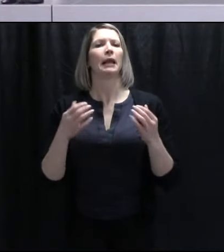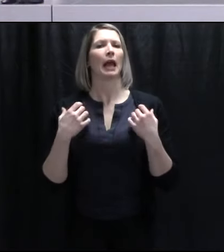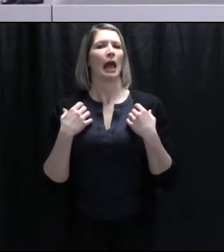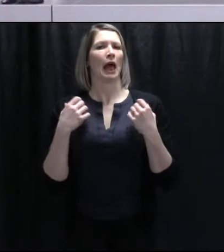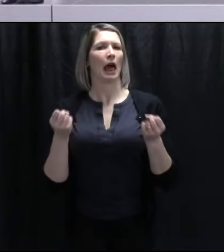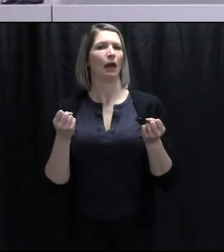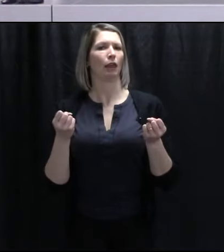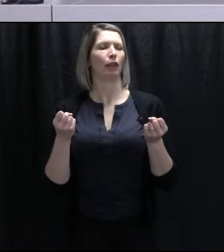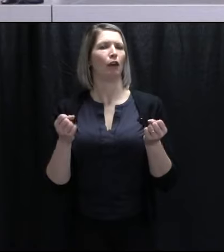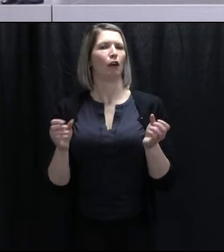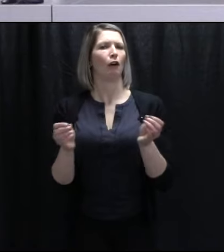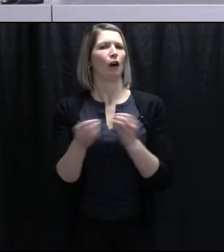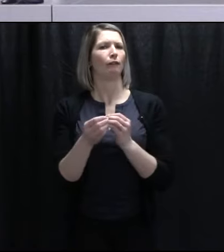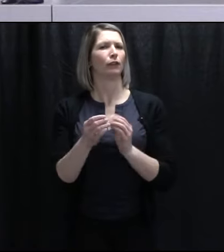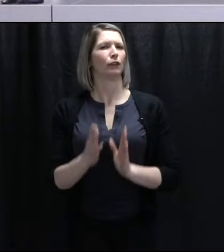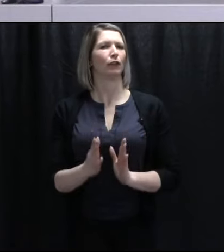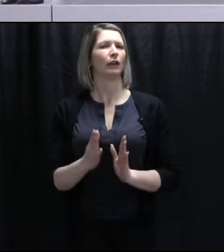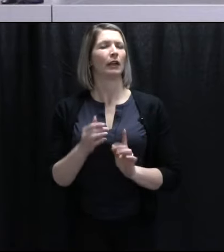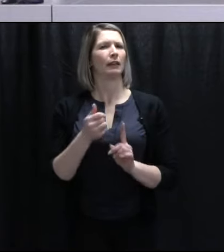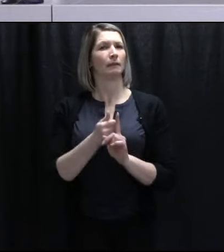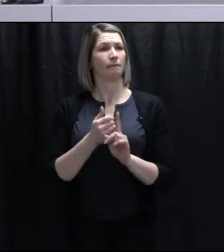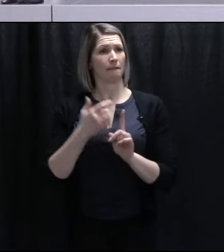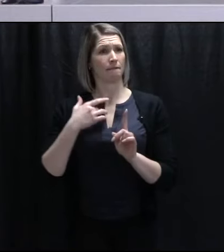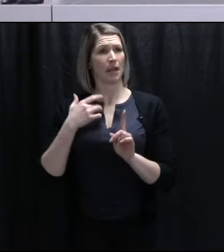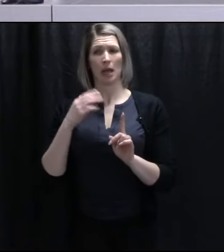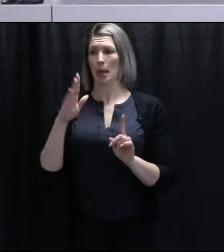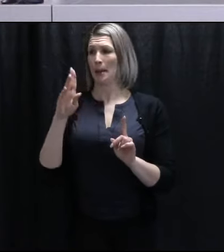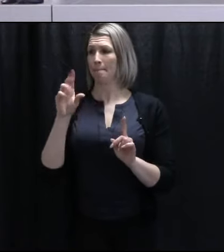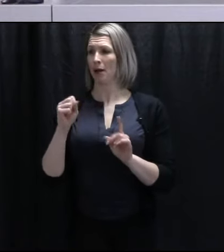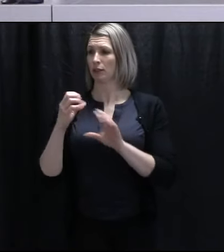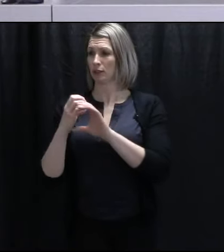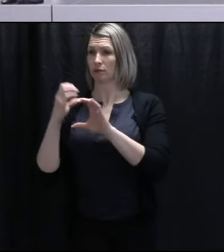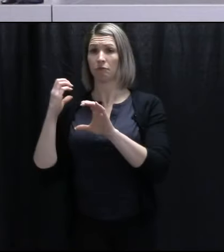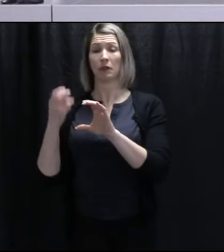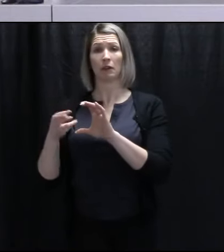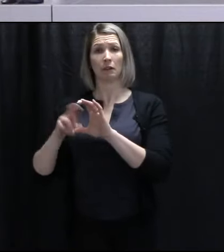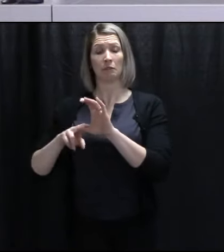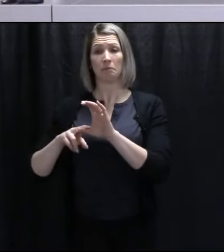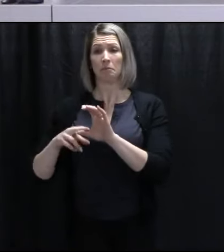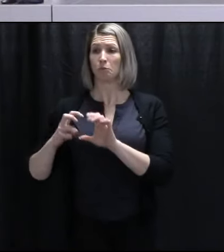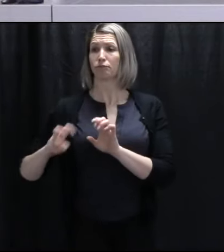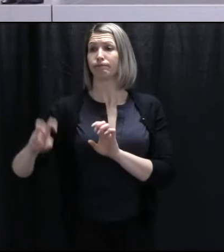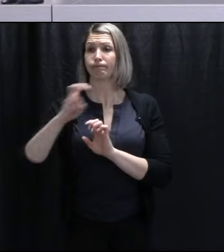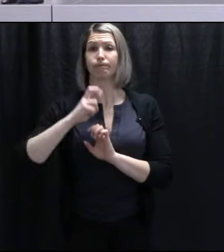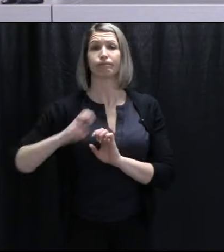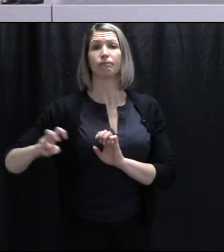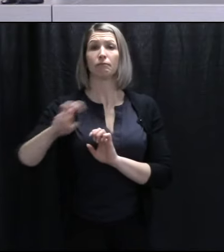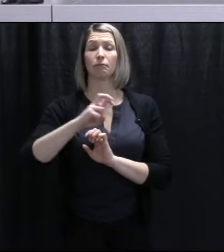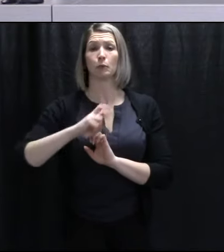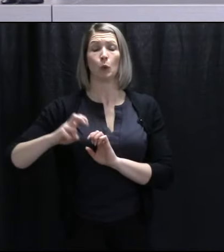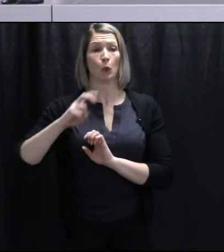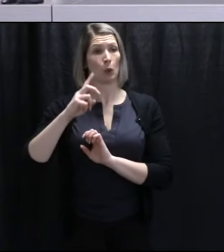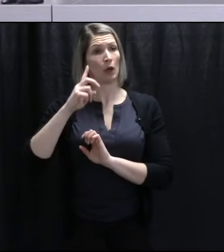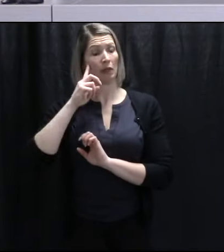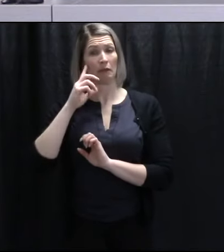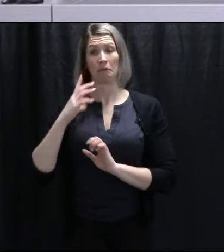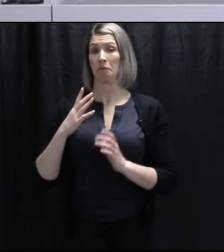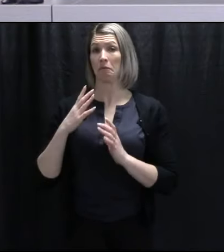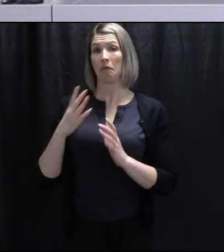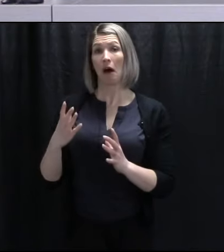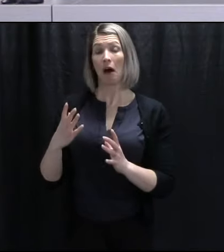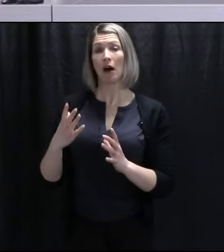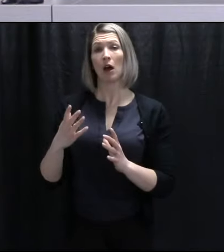restricted to essential workers, particularly retail and health workers going forward, as transit unions are advocating. The